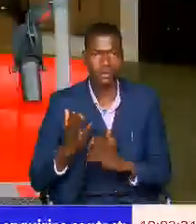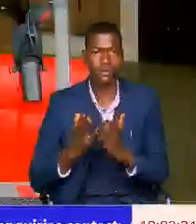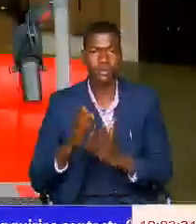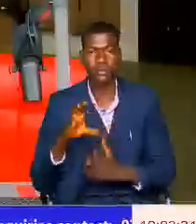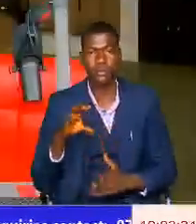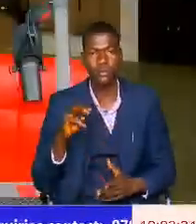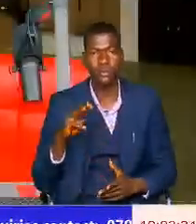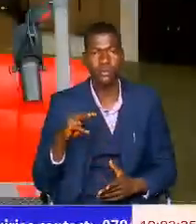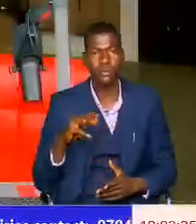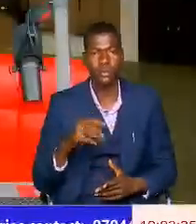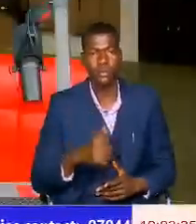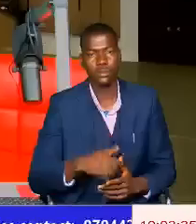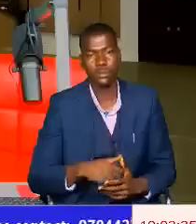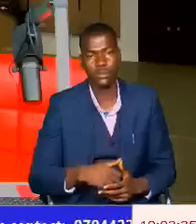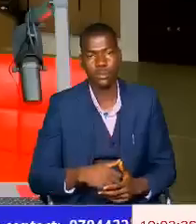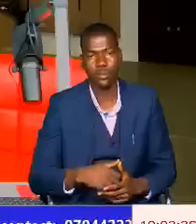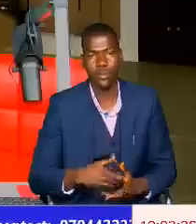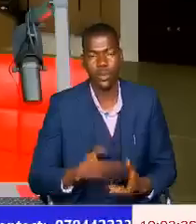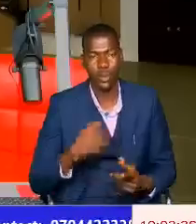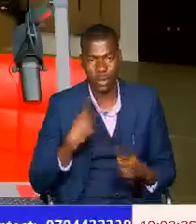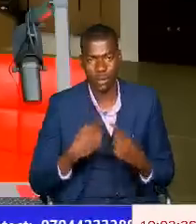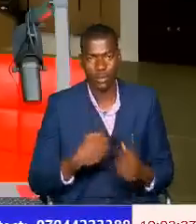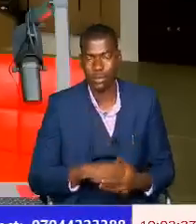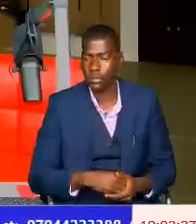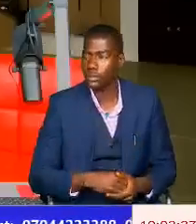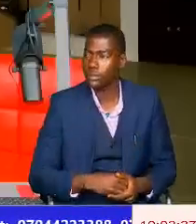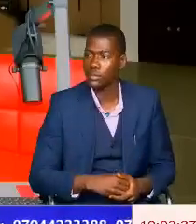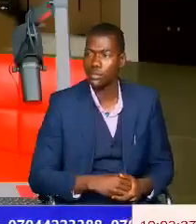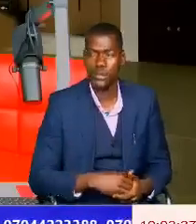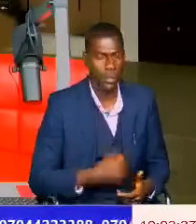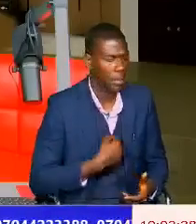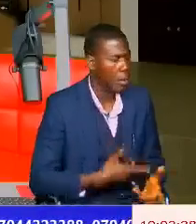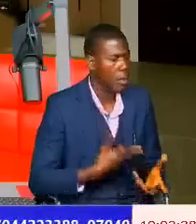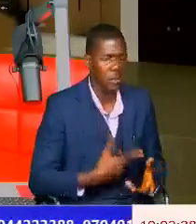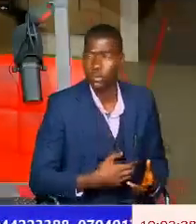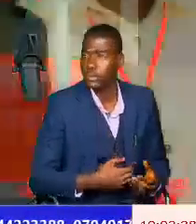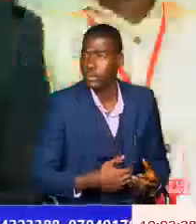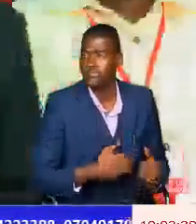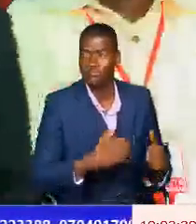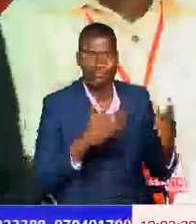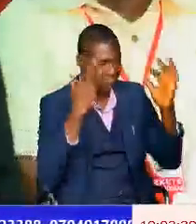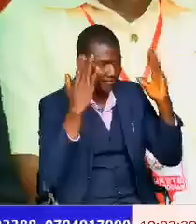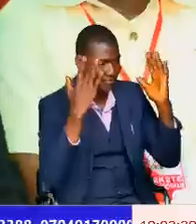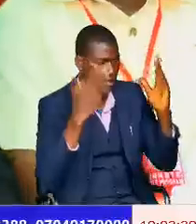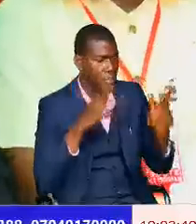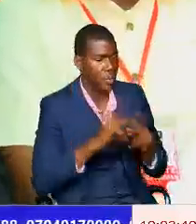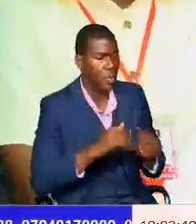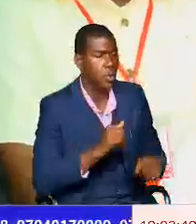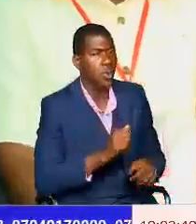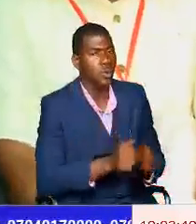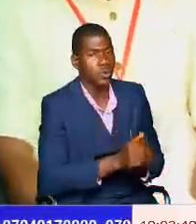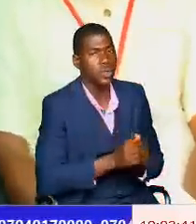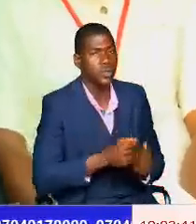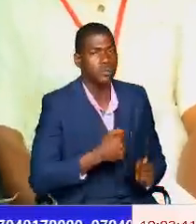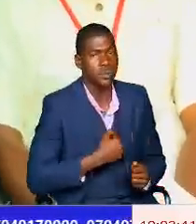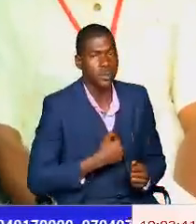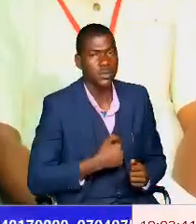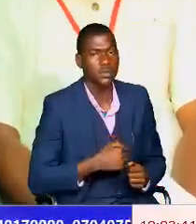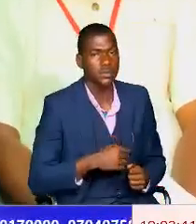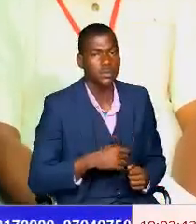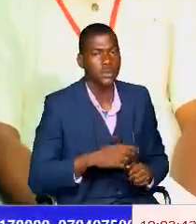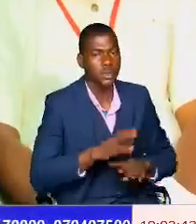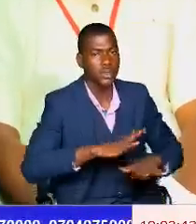Sorry, I just we want don't to overshoot our time. Yeah, sorry. I just want to appreciate those who are here with me. The